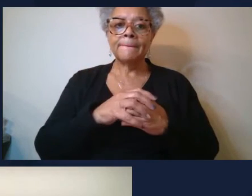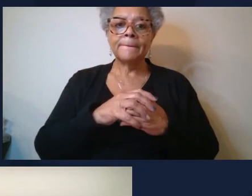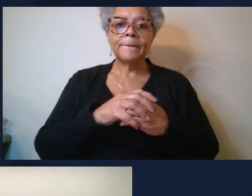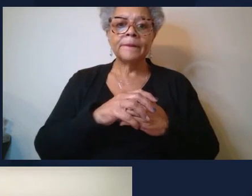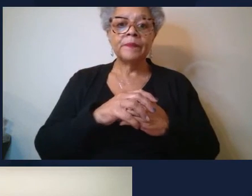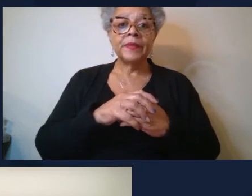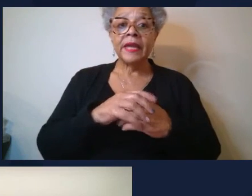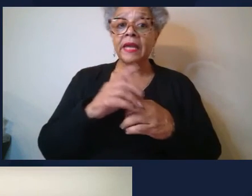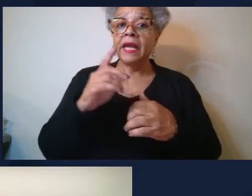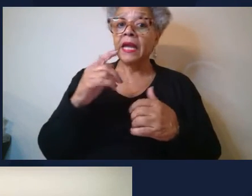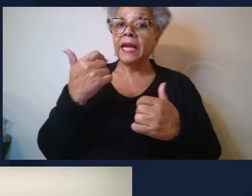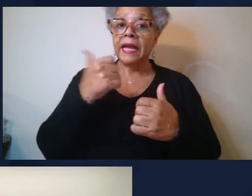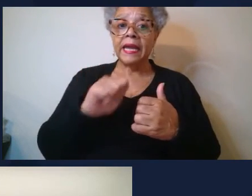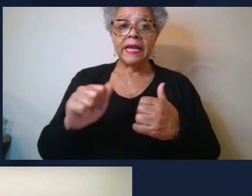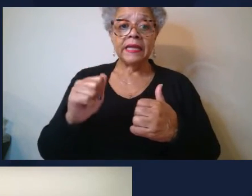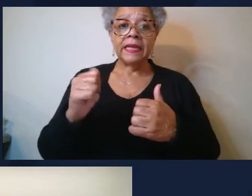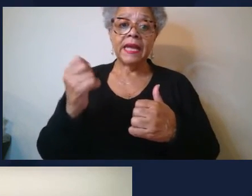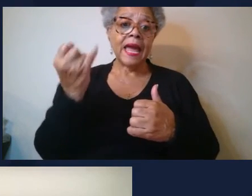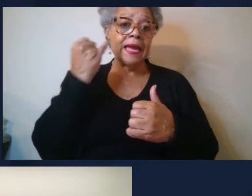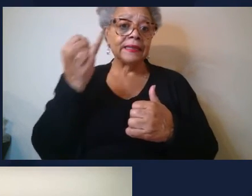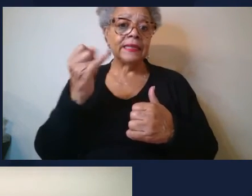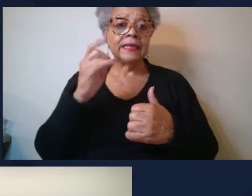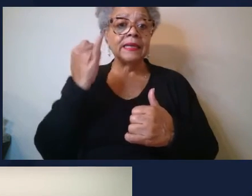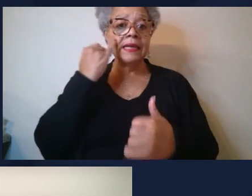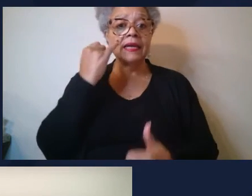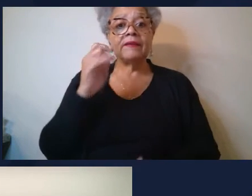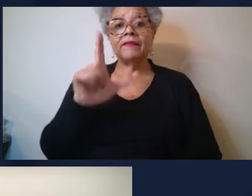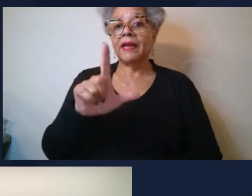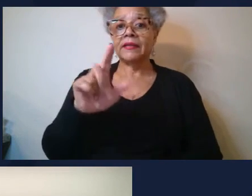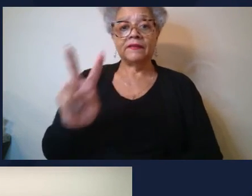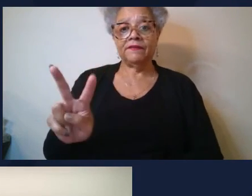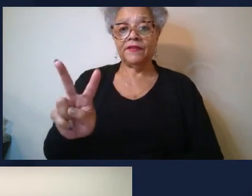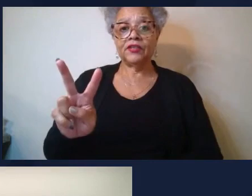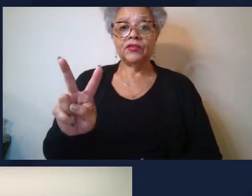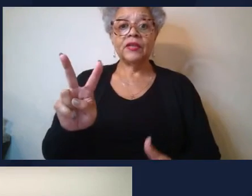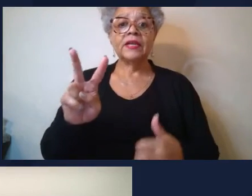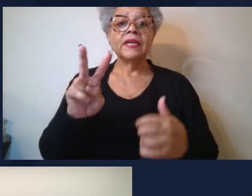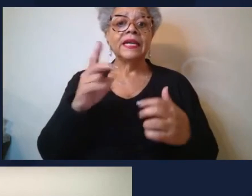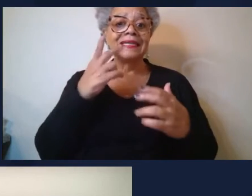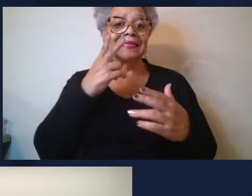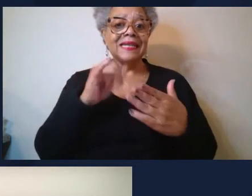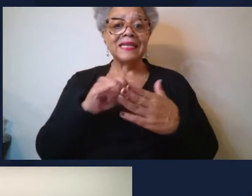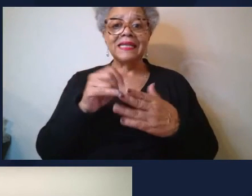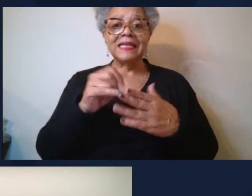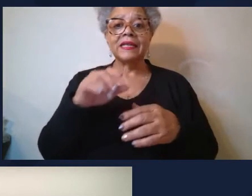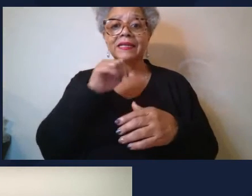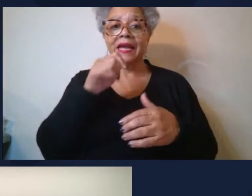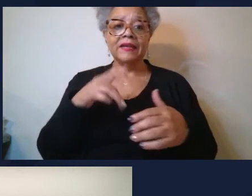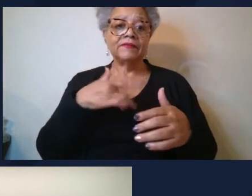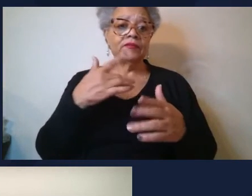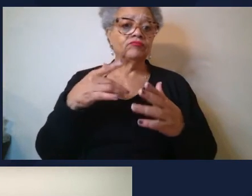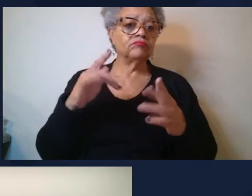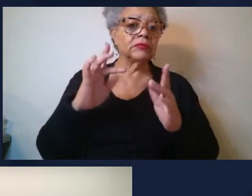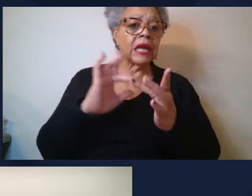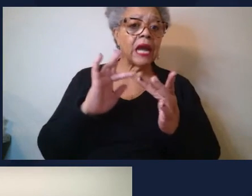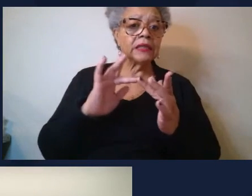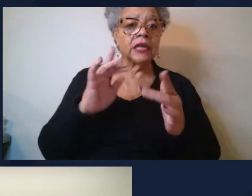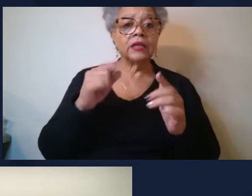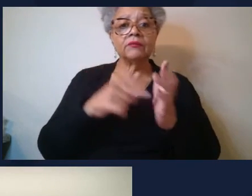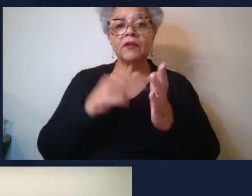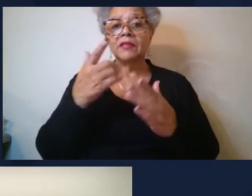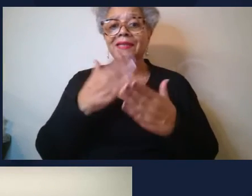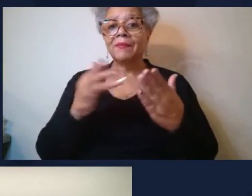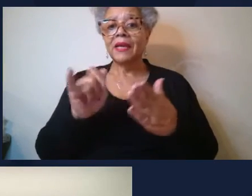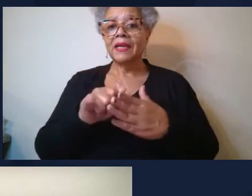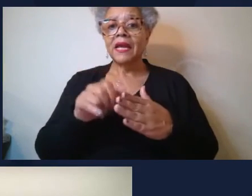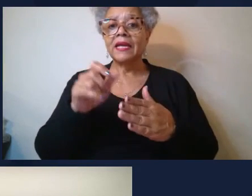idea whether the LASA fever IG seen in the asymptomatic context is due to something like subclinical infection or